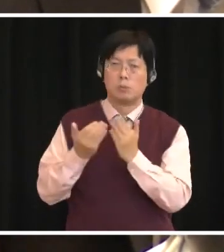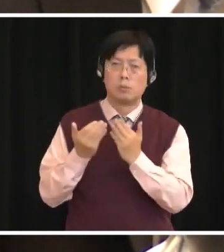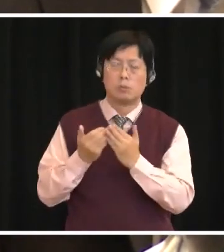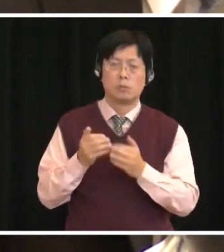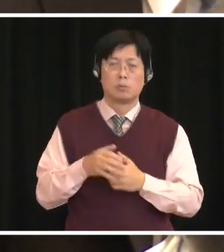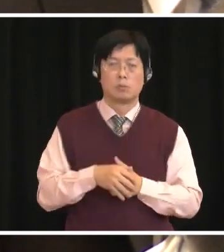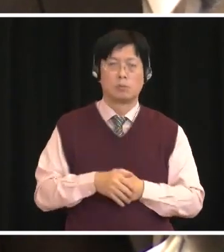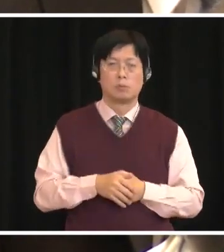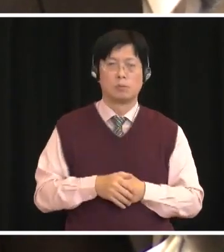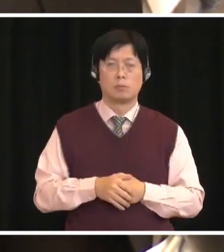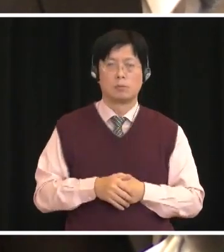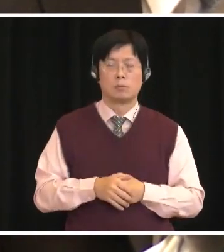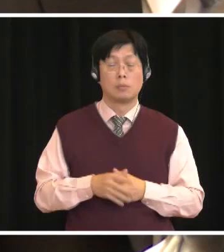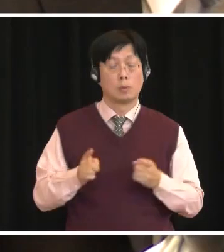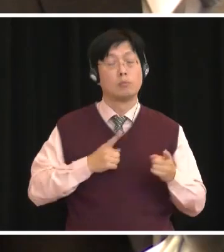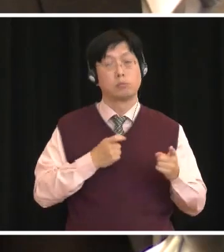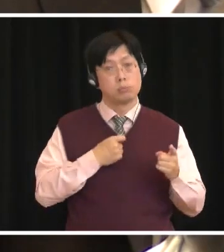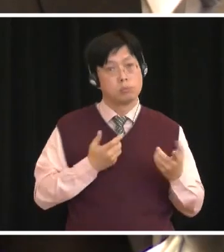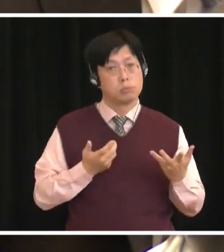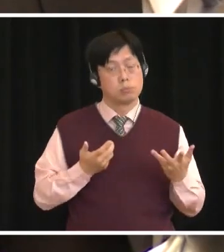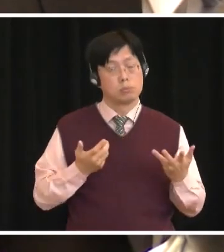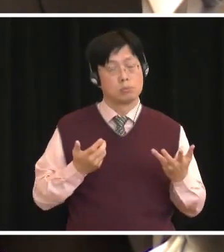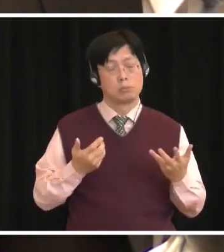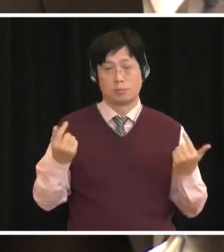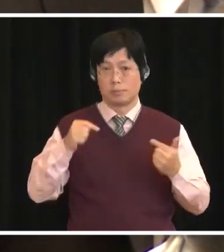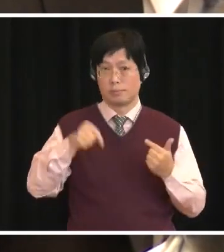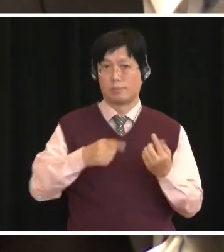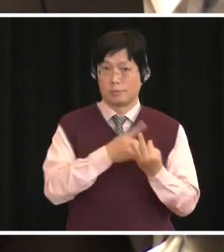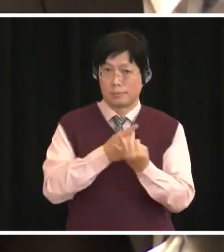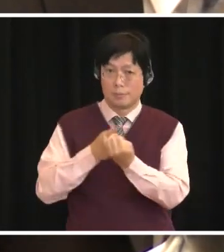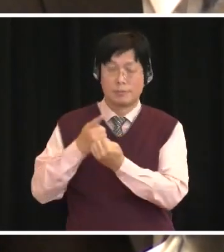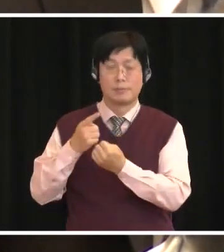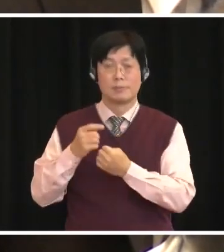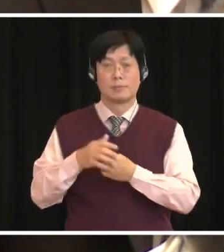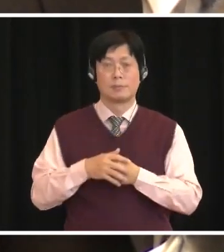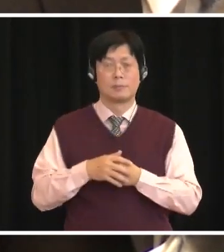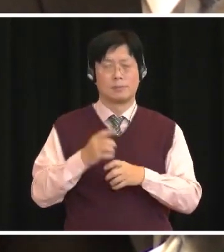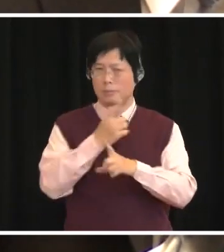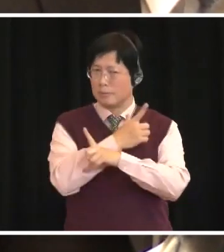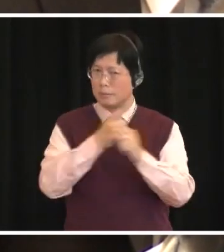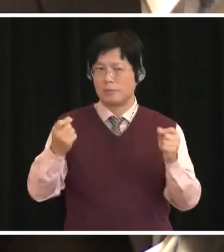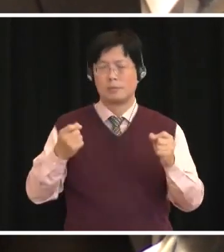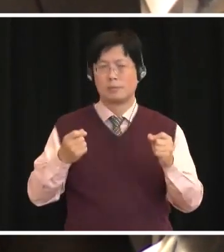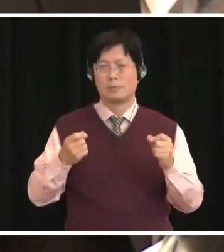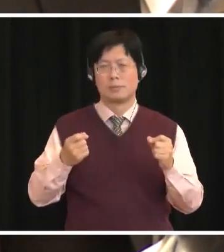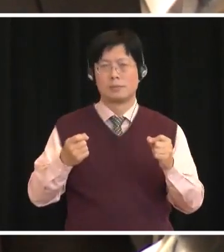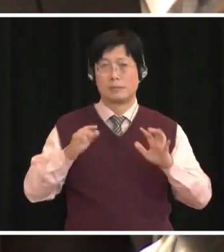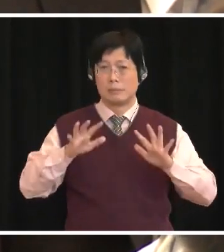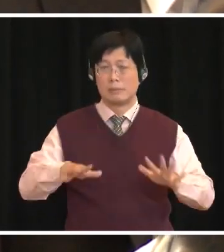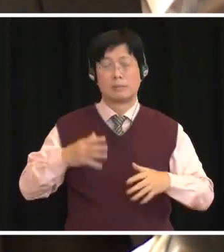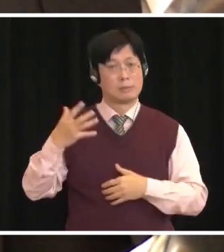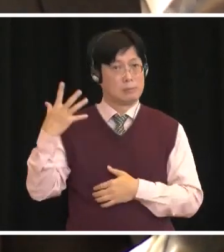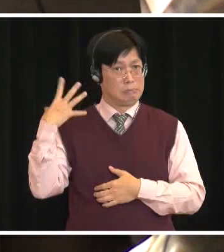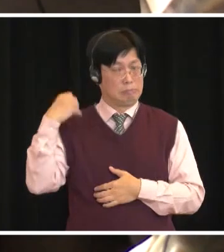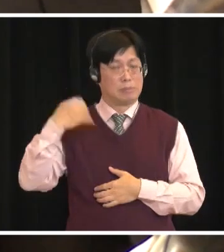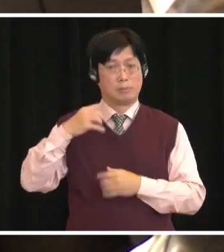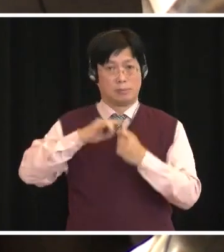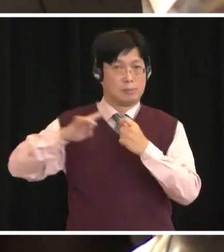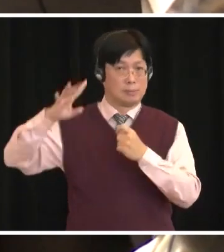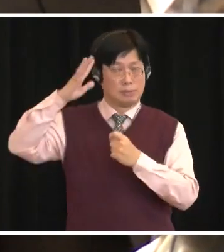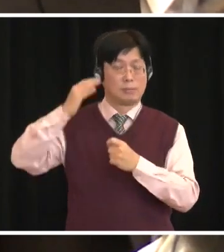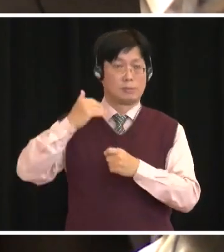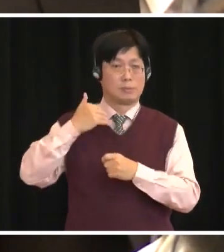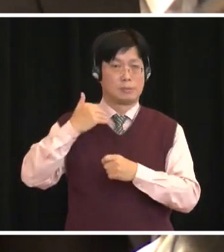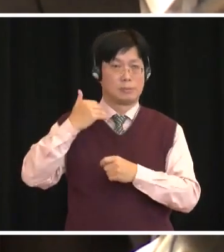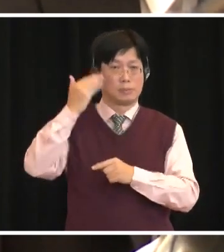they may submit application to this school to express his or her willingness